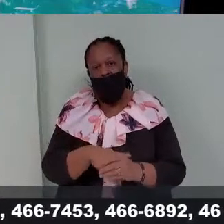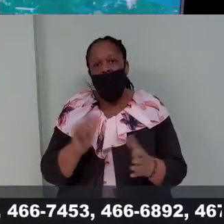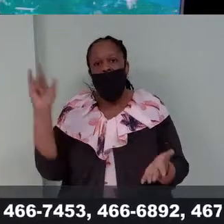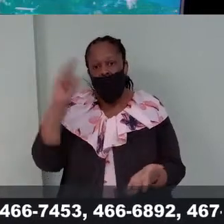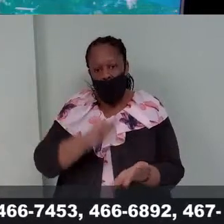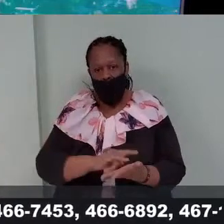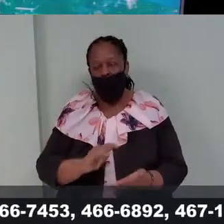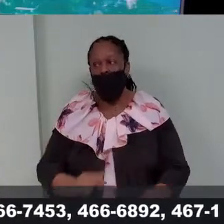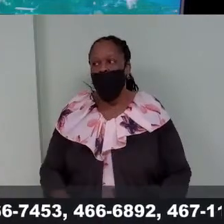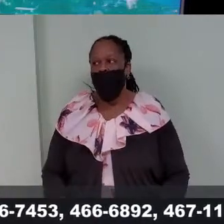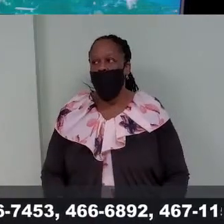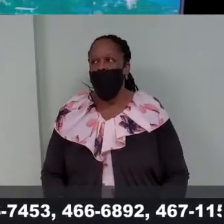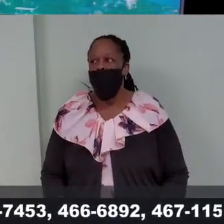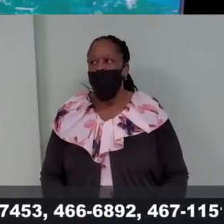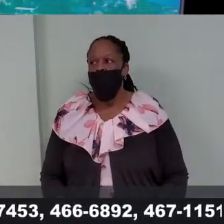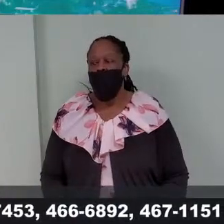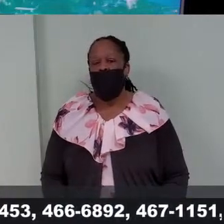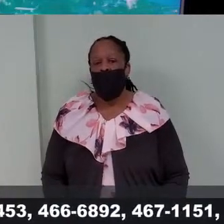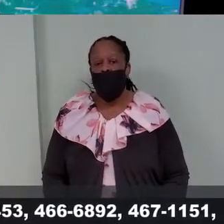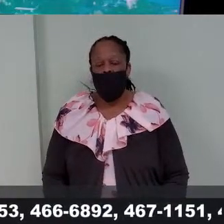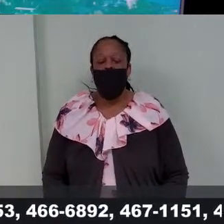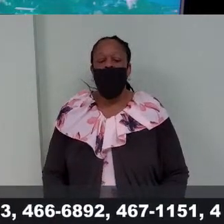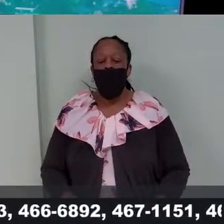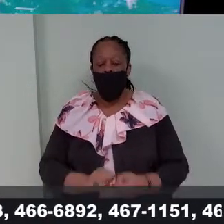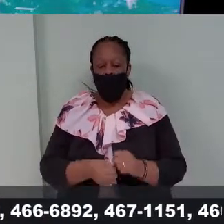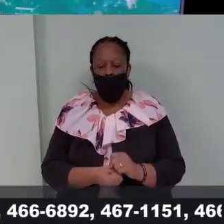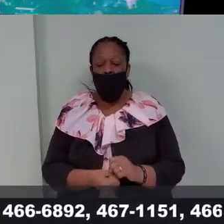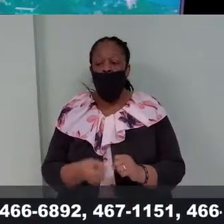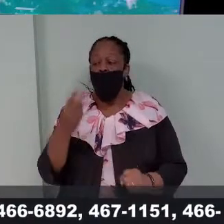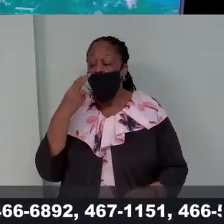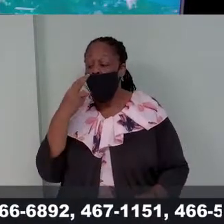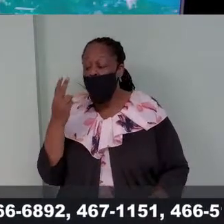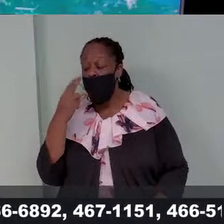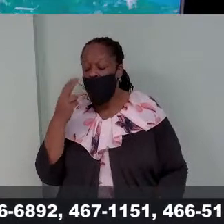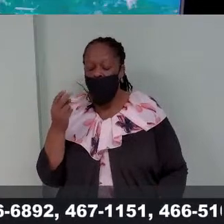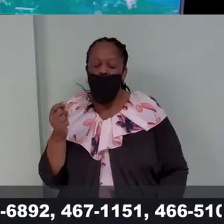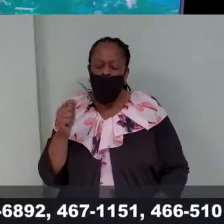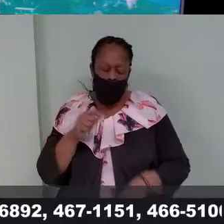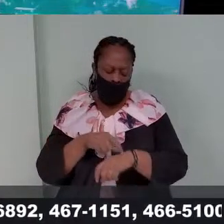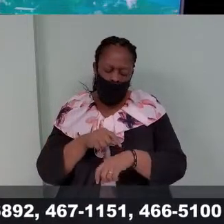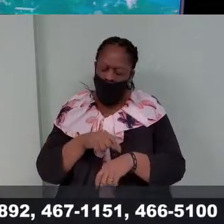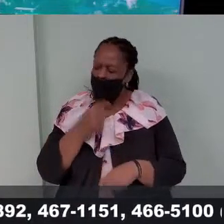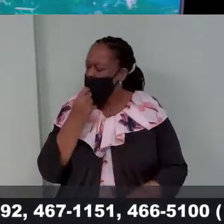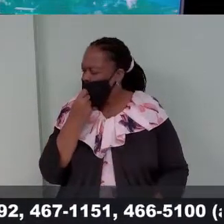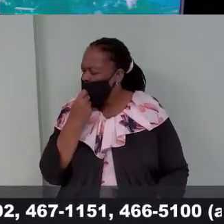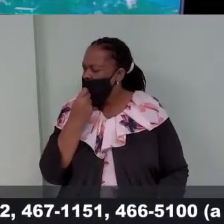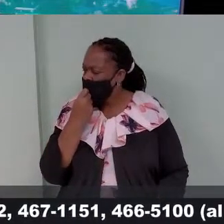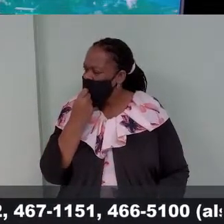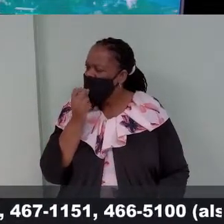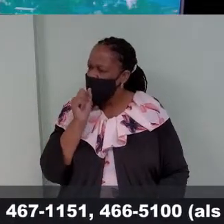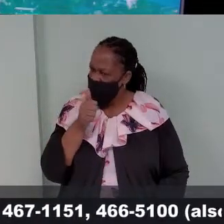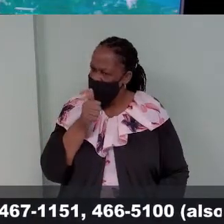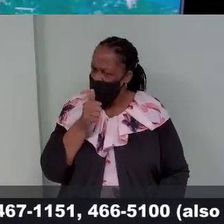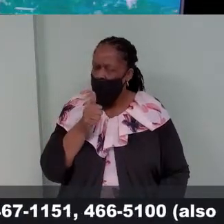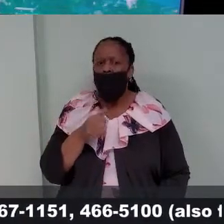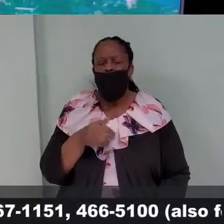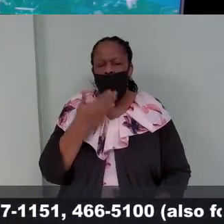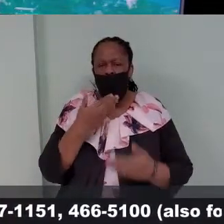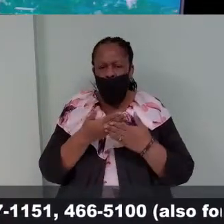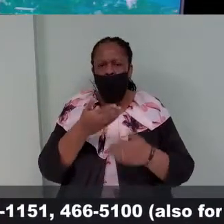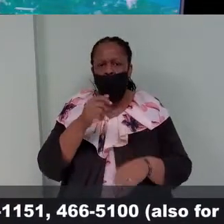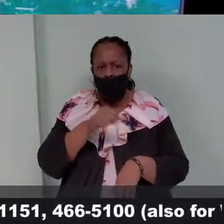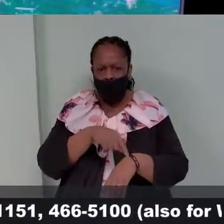It's important for us to monitor these timing to see the flow process and for us to improve this process going forward.